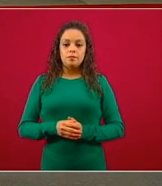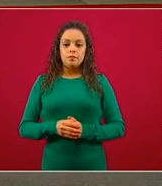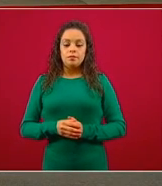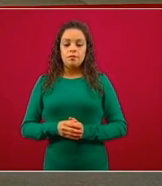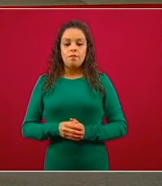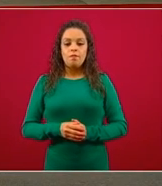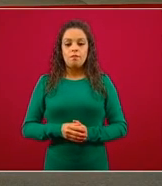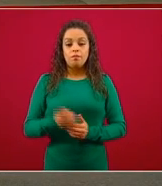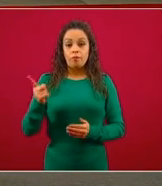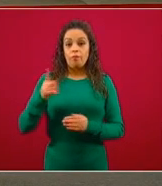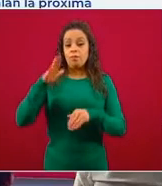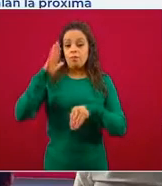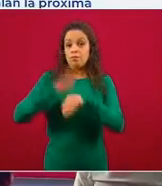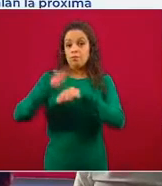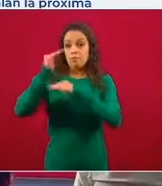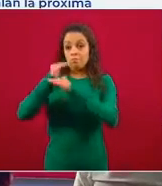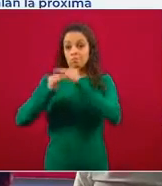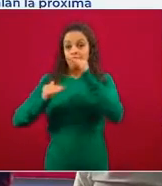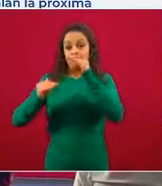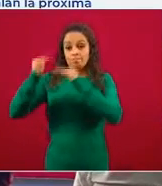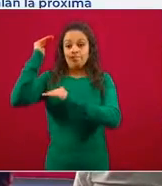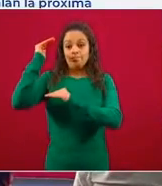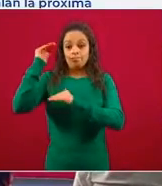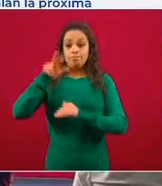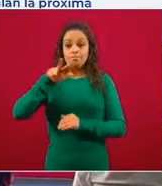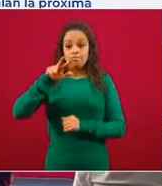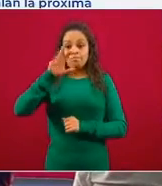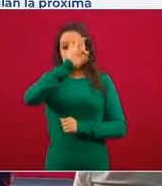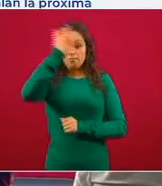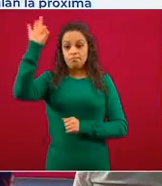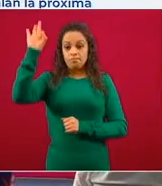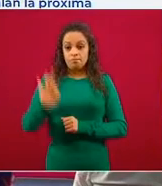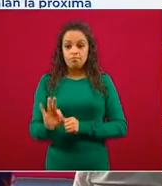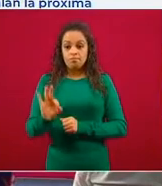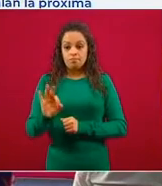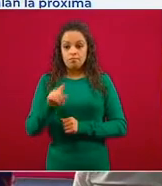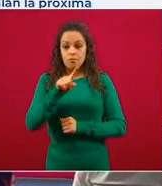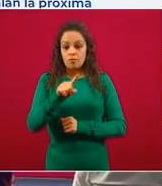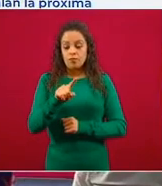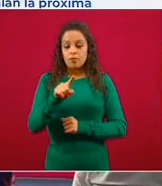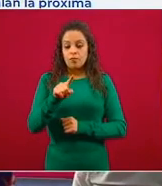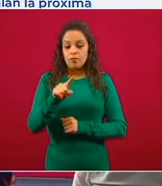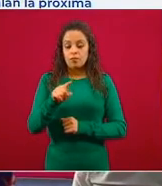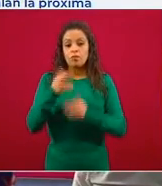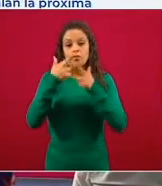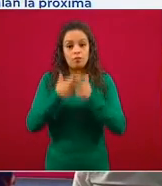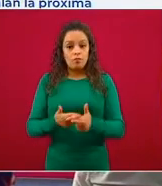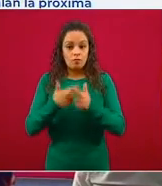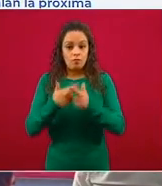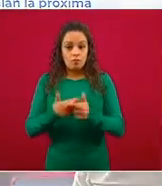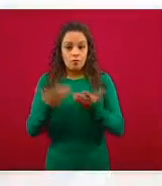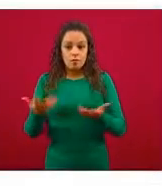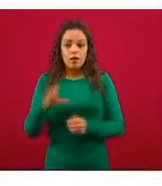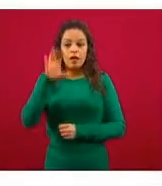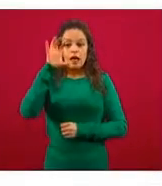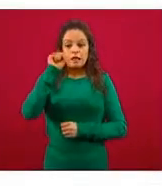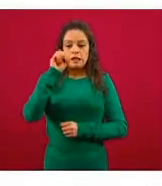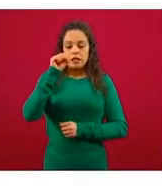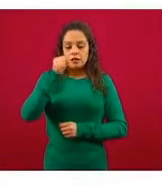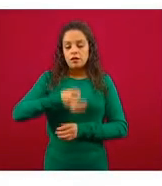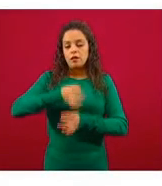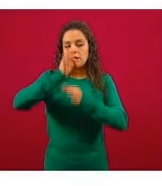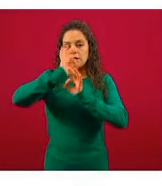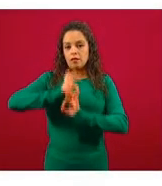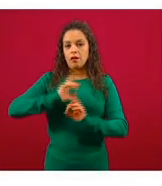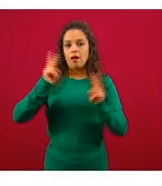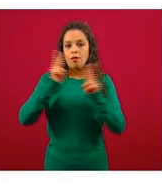demand, the highest demand could for availability by 18%. They asked